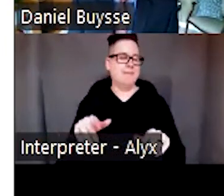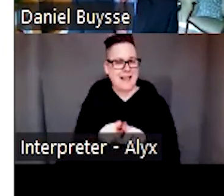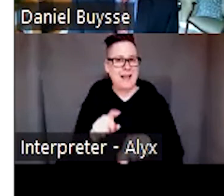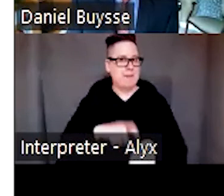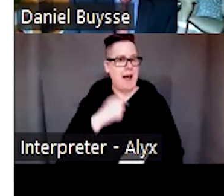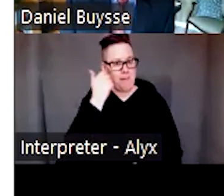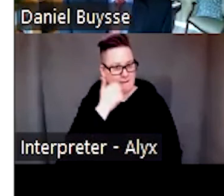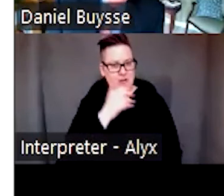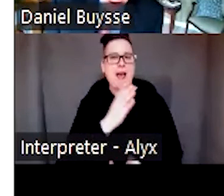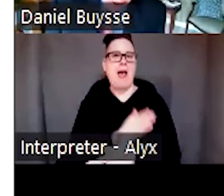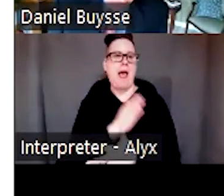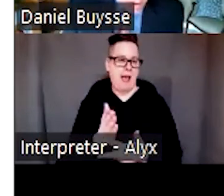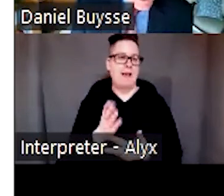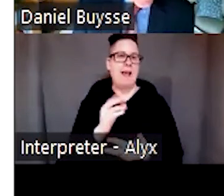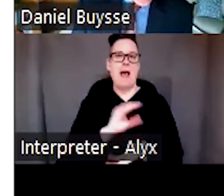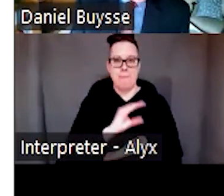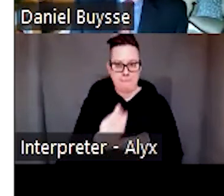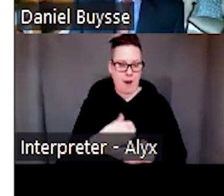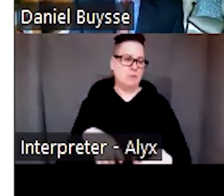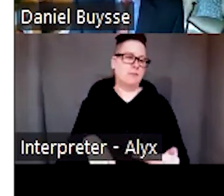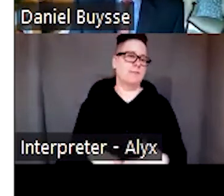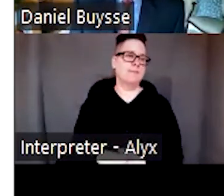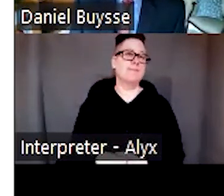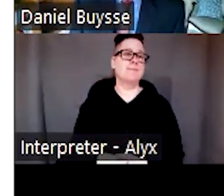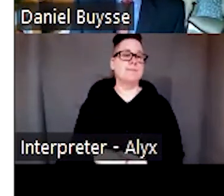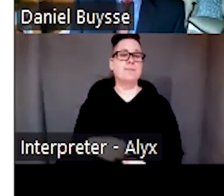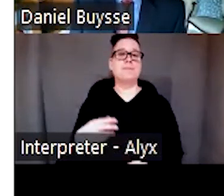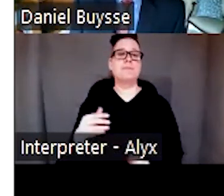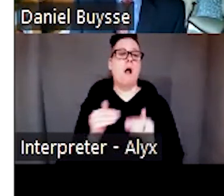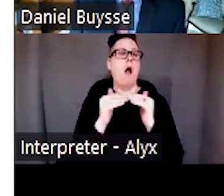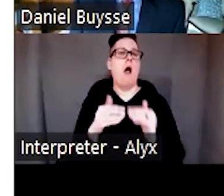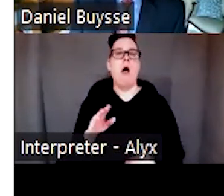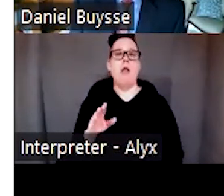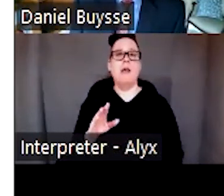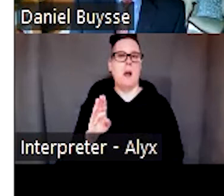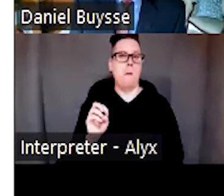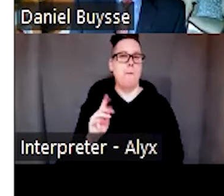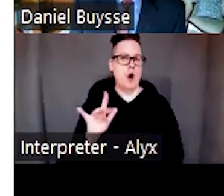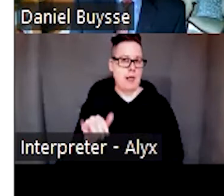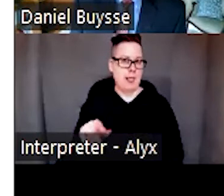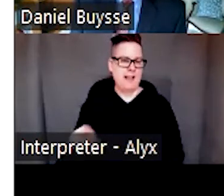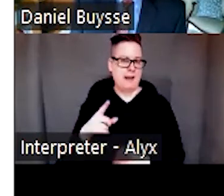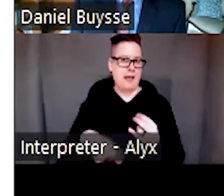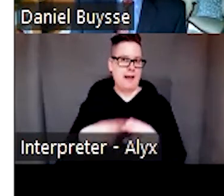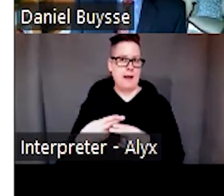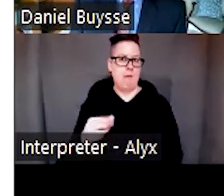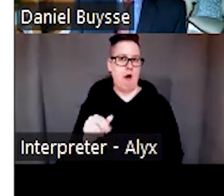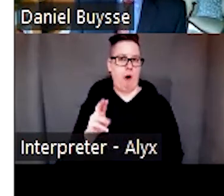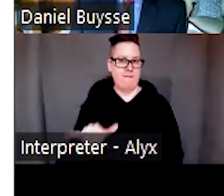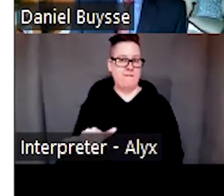My colleague, Allison Harvey at Berkeley, had begun to devise an intervention